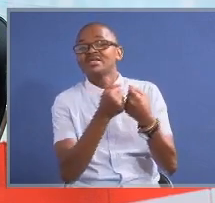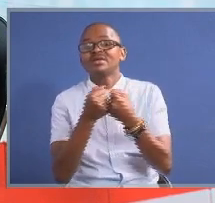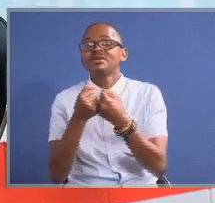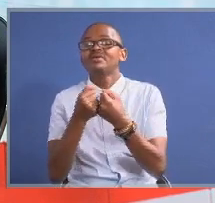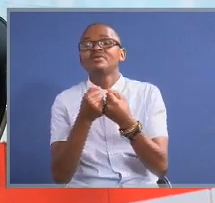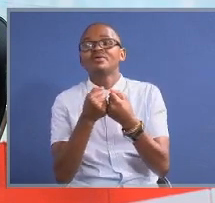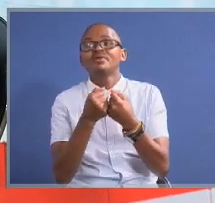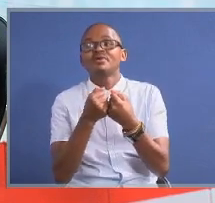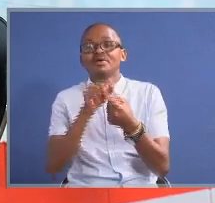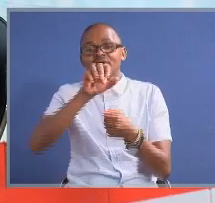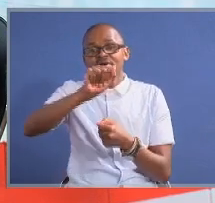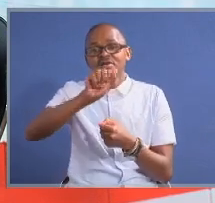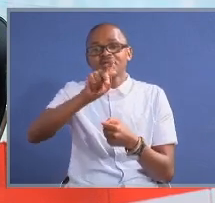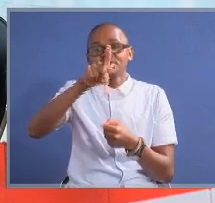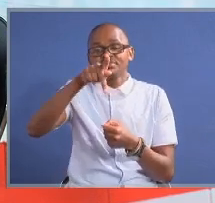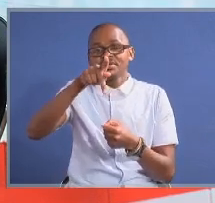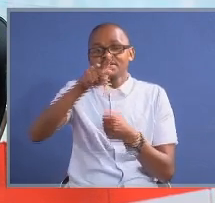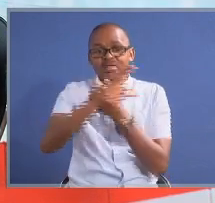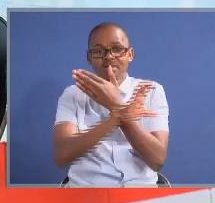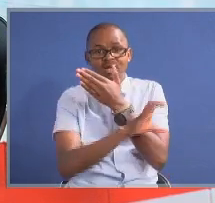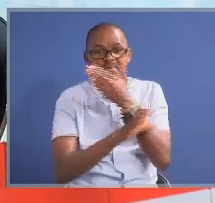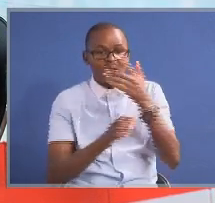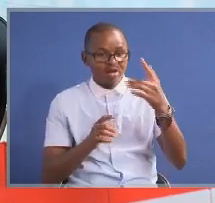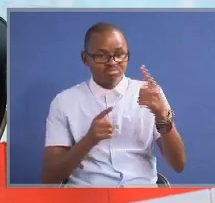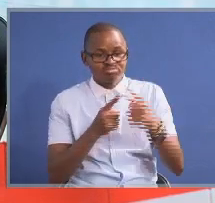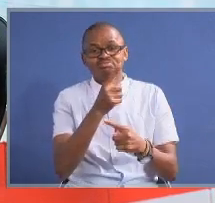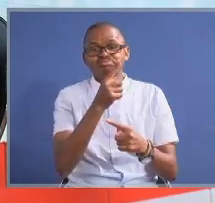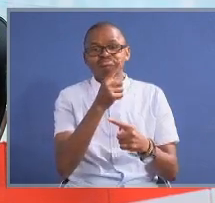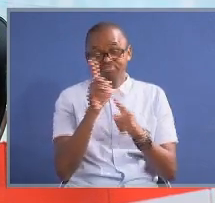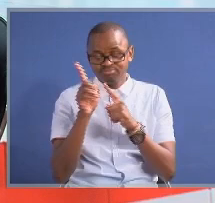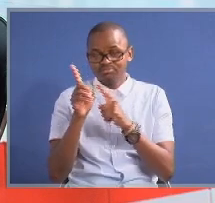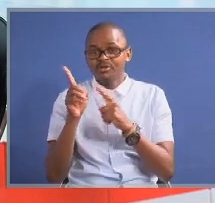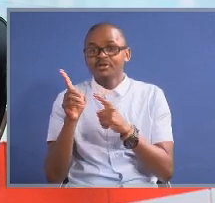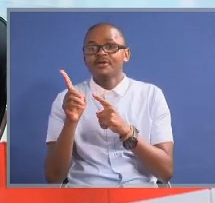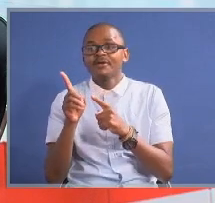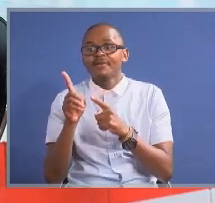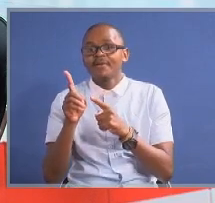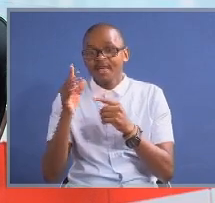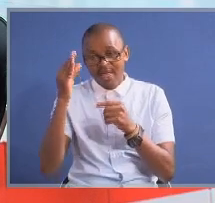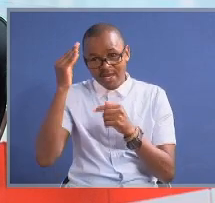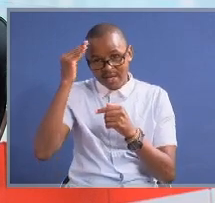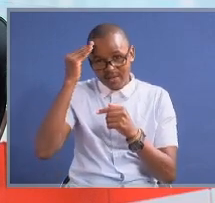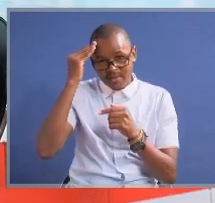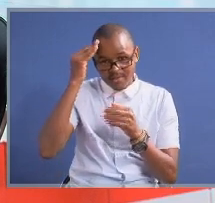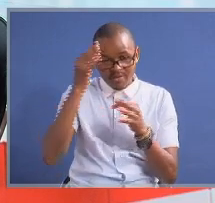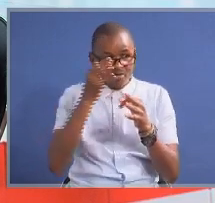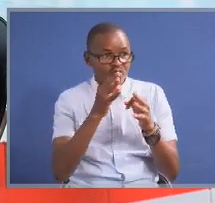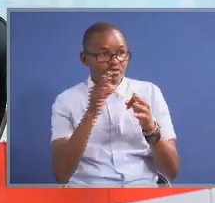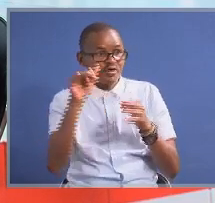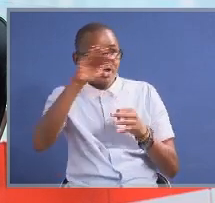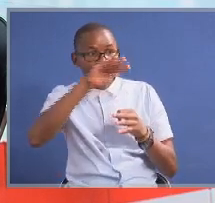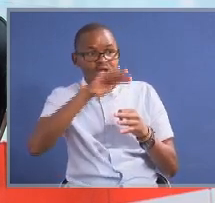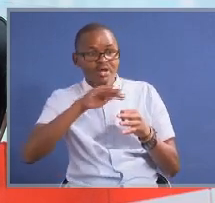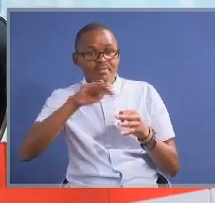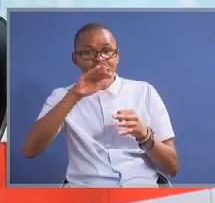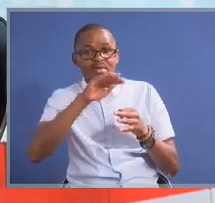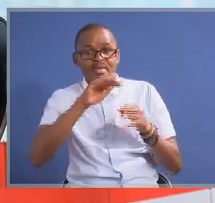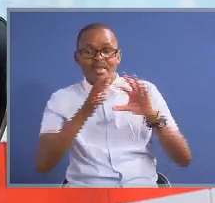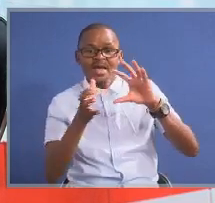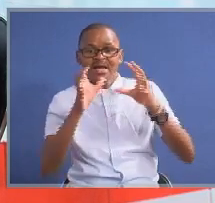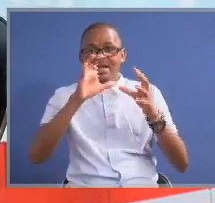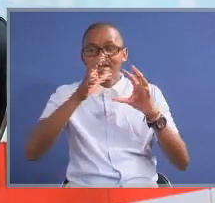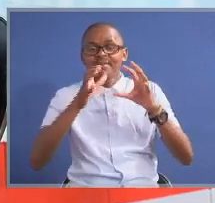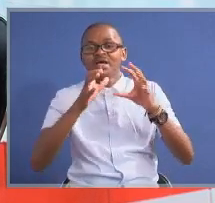the ACP countries are confronting, you know, the issues of education, the issue of environment, very key of the issues. Climate